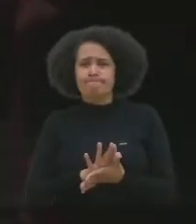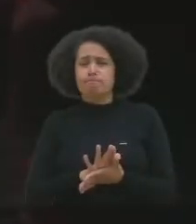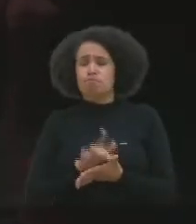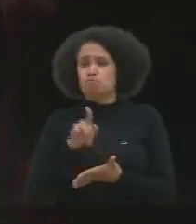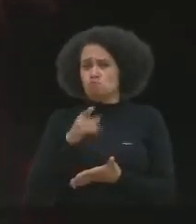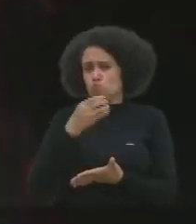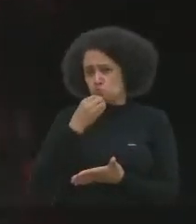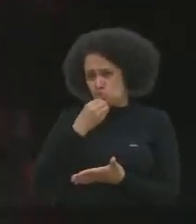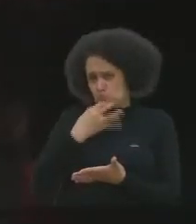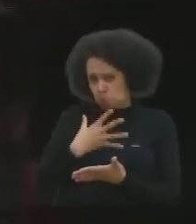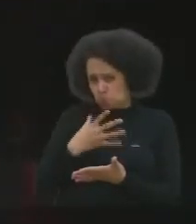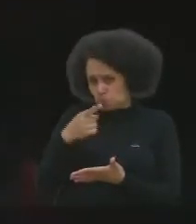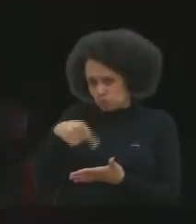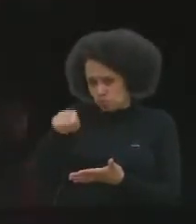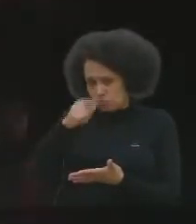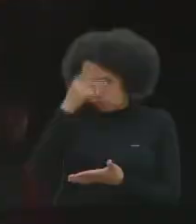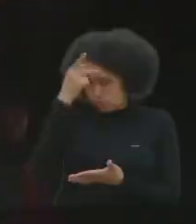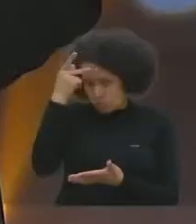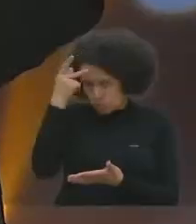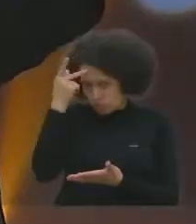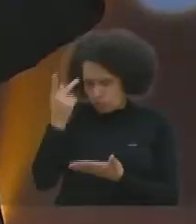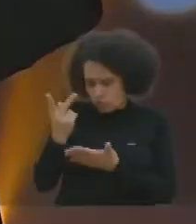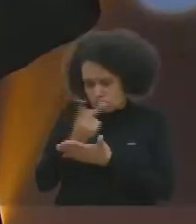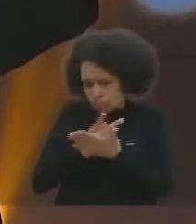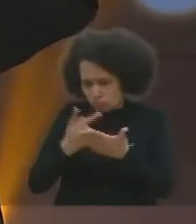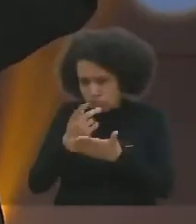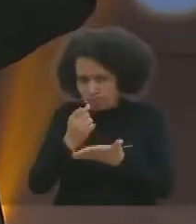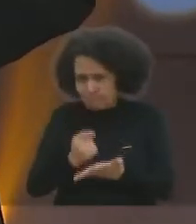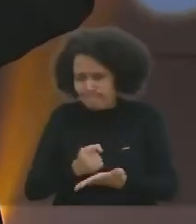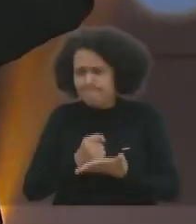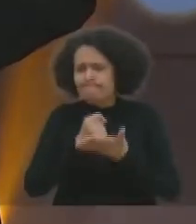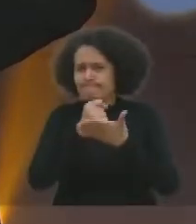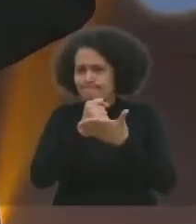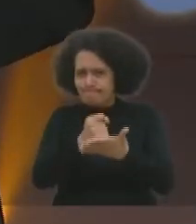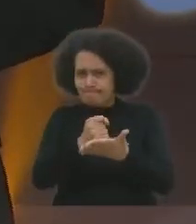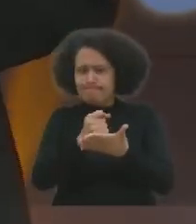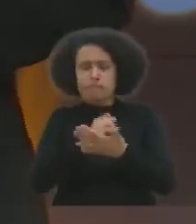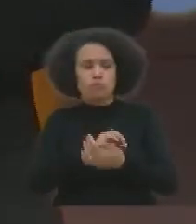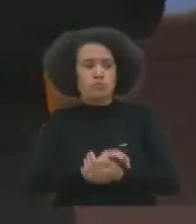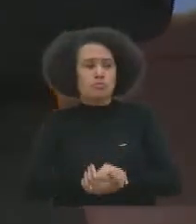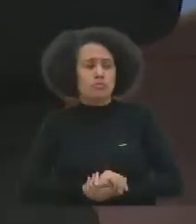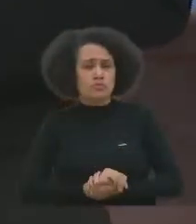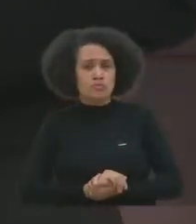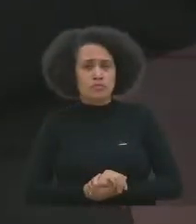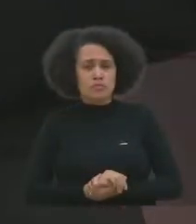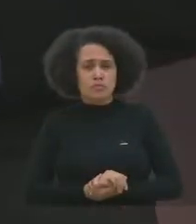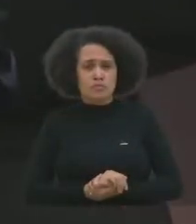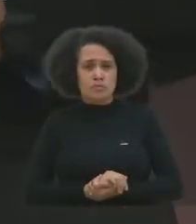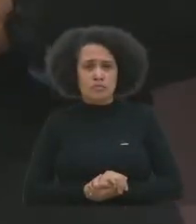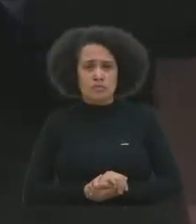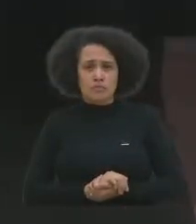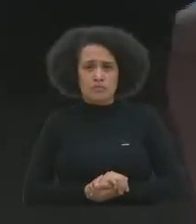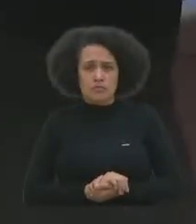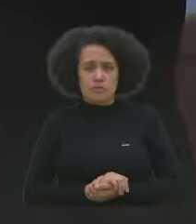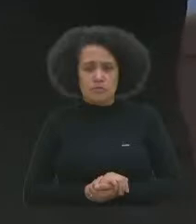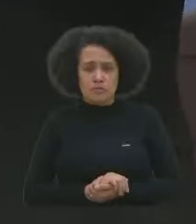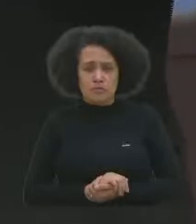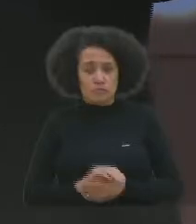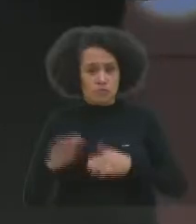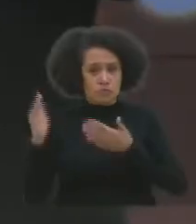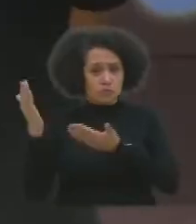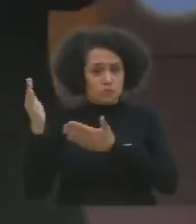daqueles que precisam e buscam a salvação. Angels are sent to serve the heirs of salvation. Os anjos